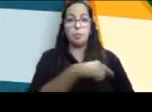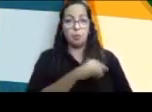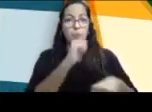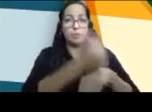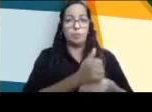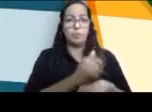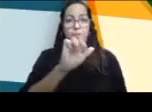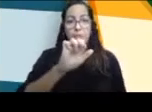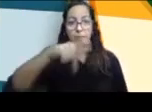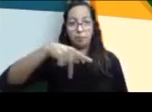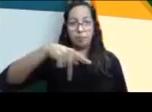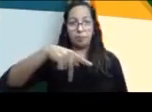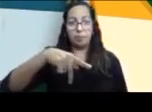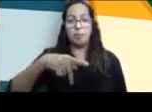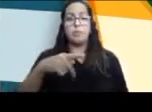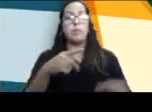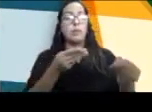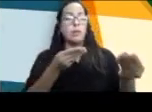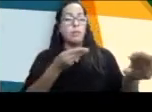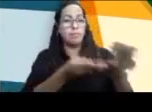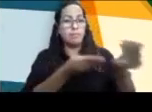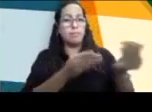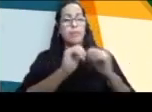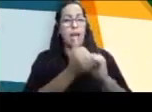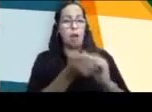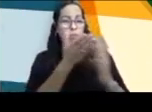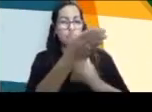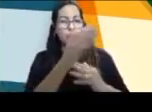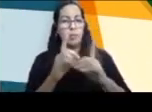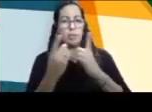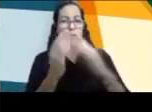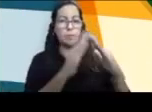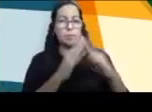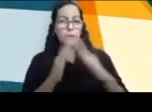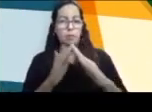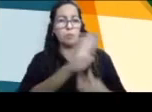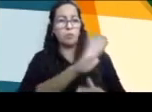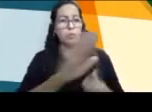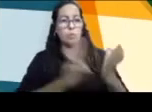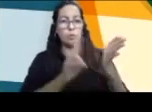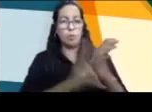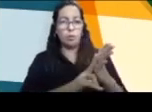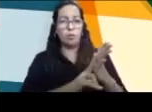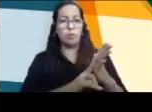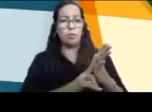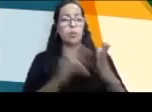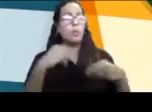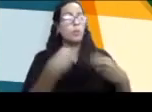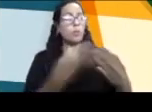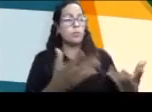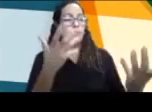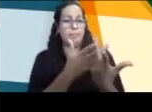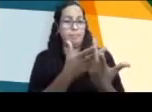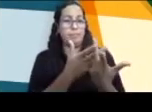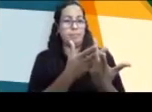LAP strategy to direct how PRDOH and its sub-recipients contractors will take action to